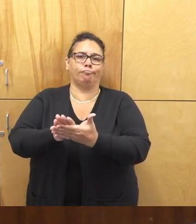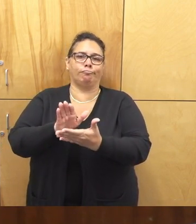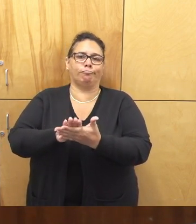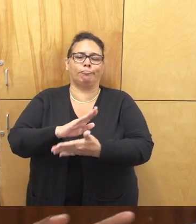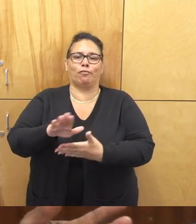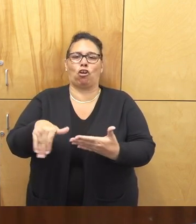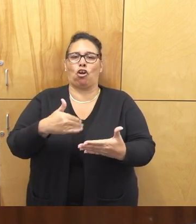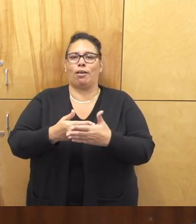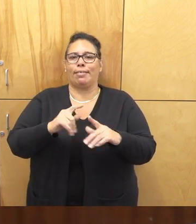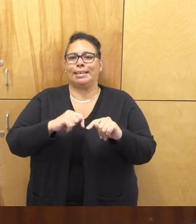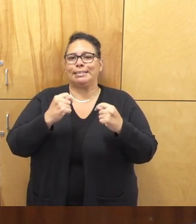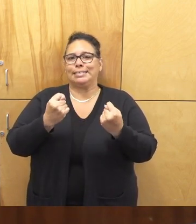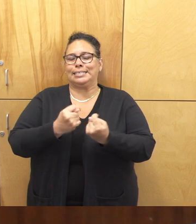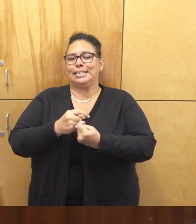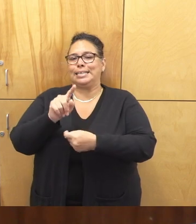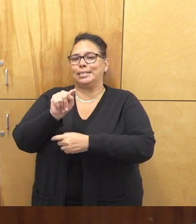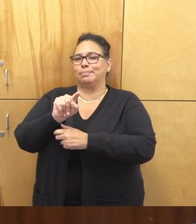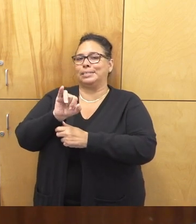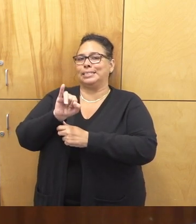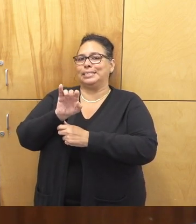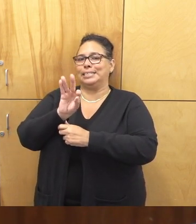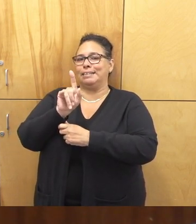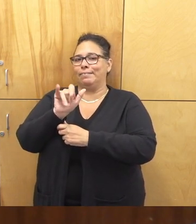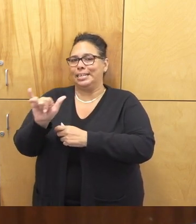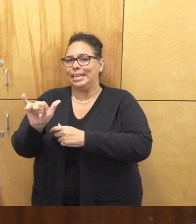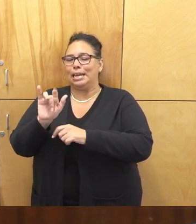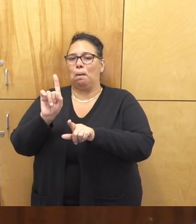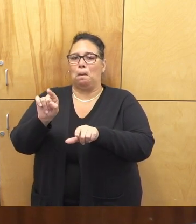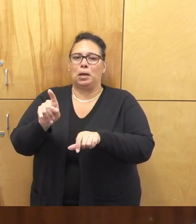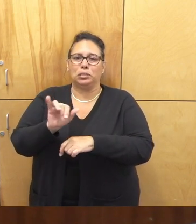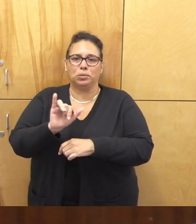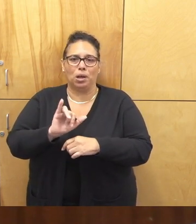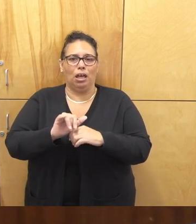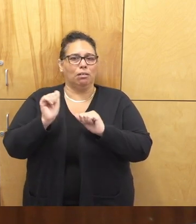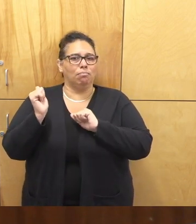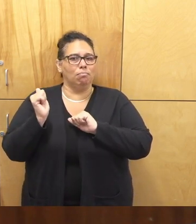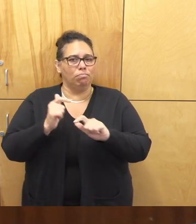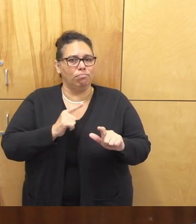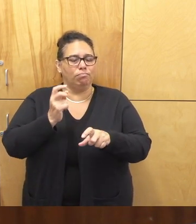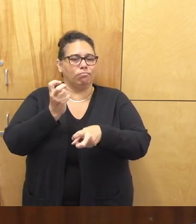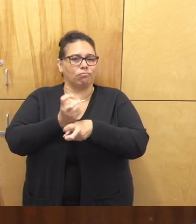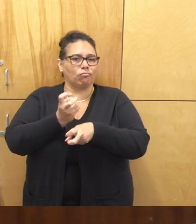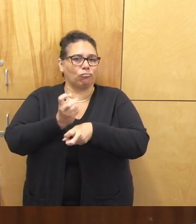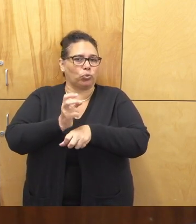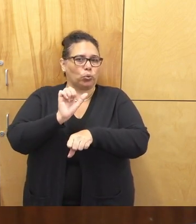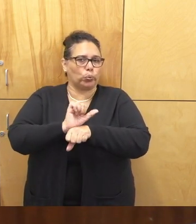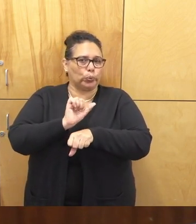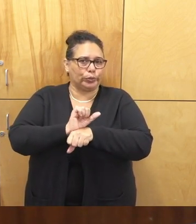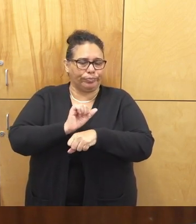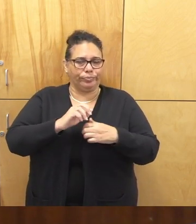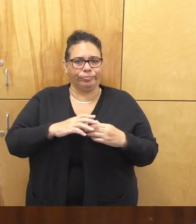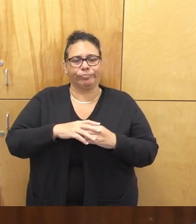of the team. Tiffany was in attendance as well for all of their hard work. I think that